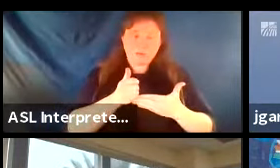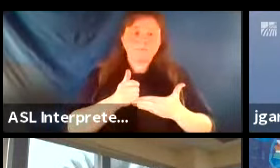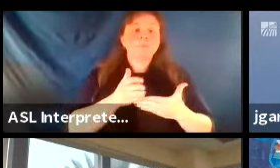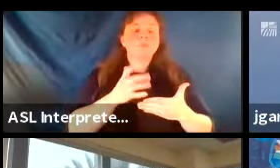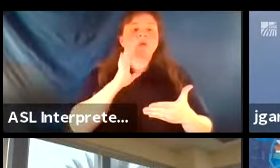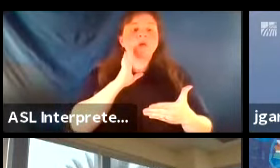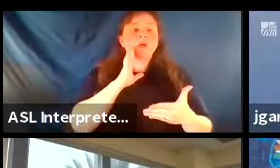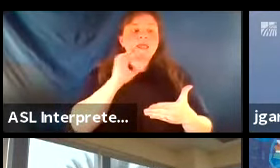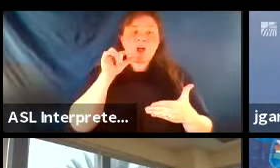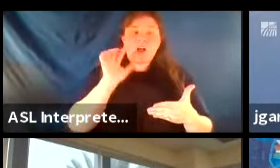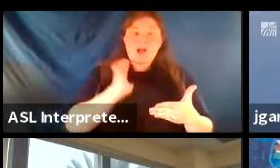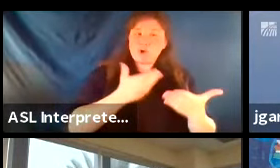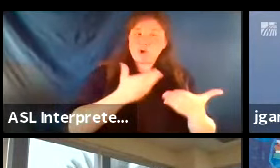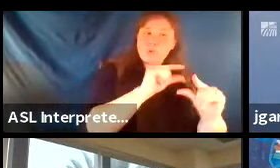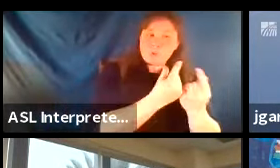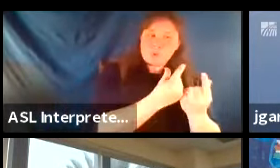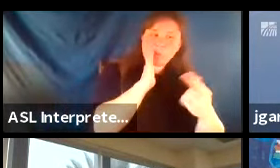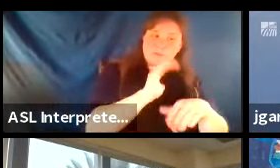actually, Kim